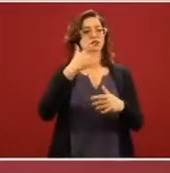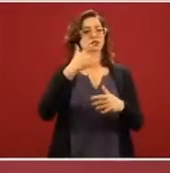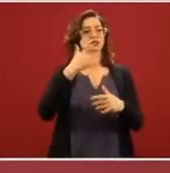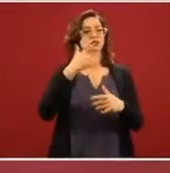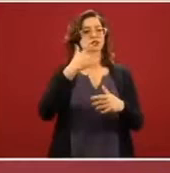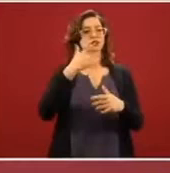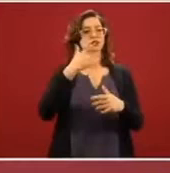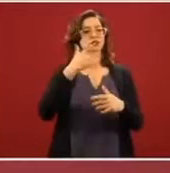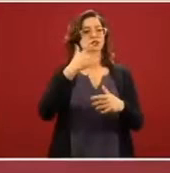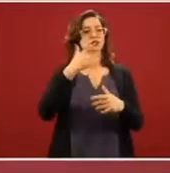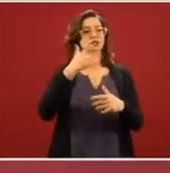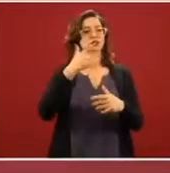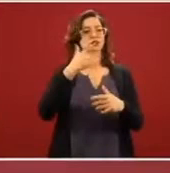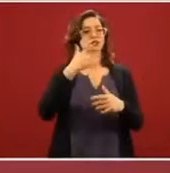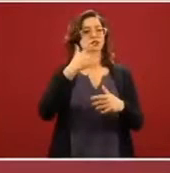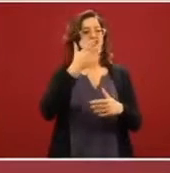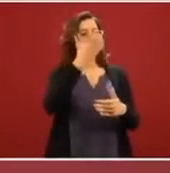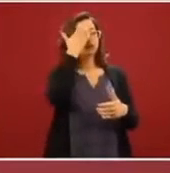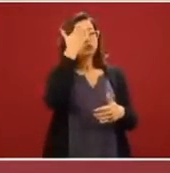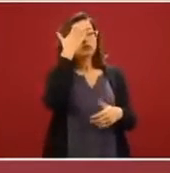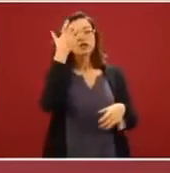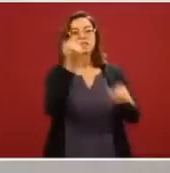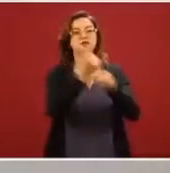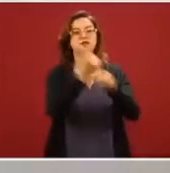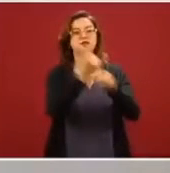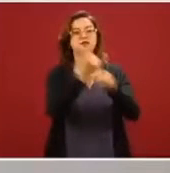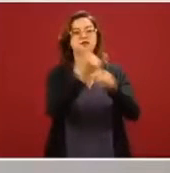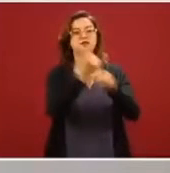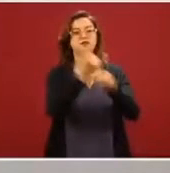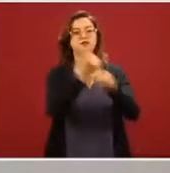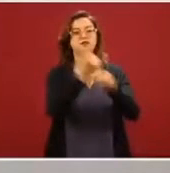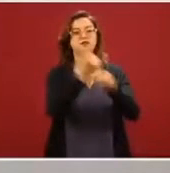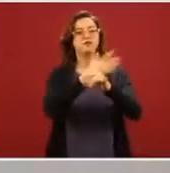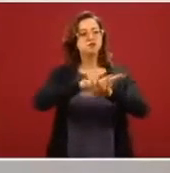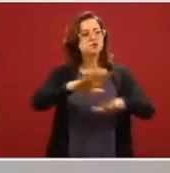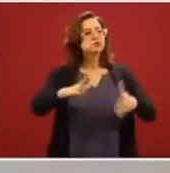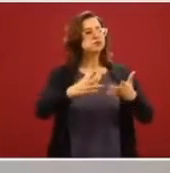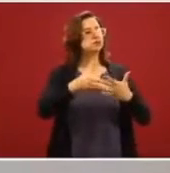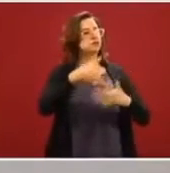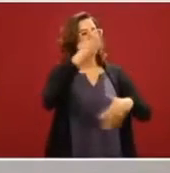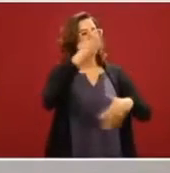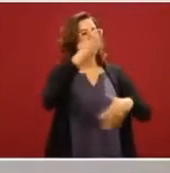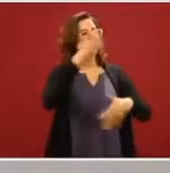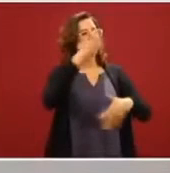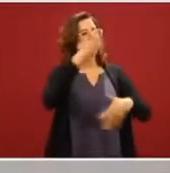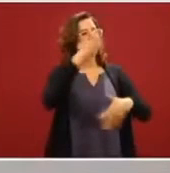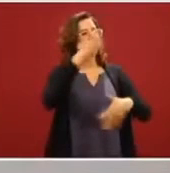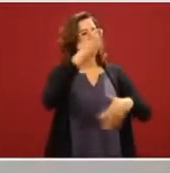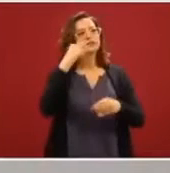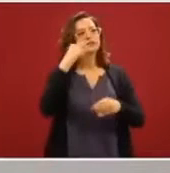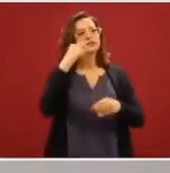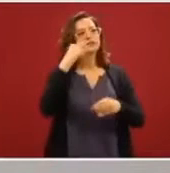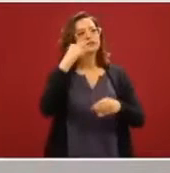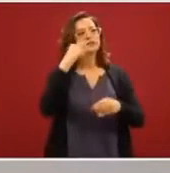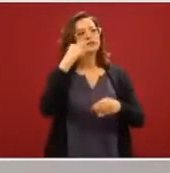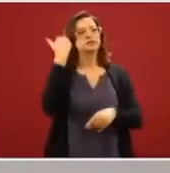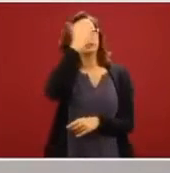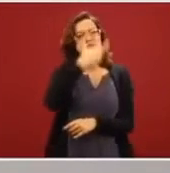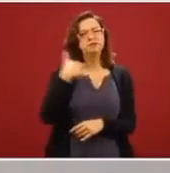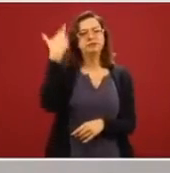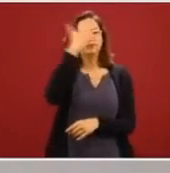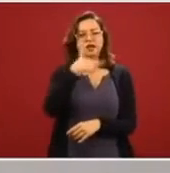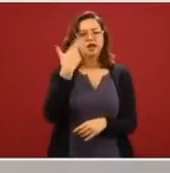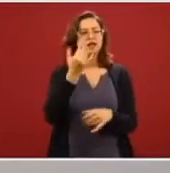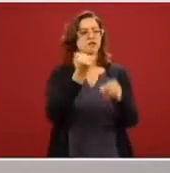having confidence and respectful, escuchando, listening, analizando analyzing la